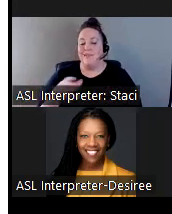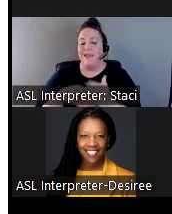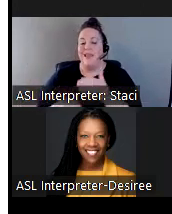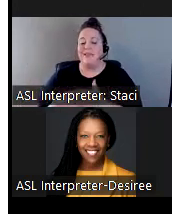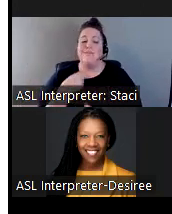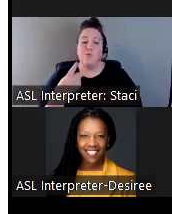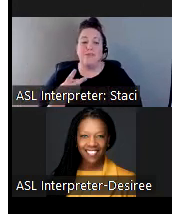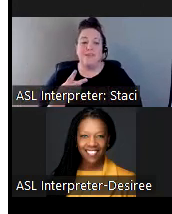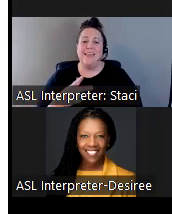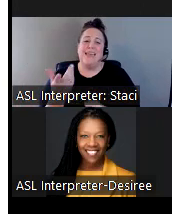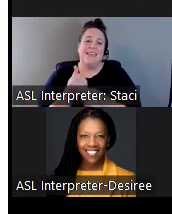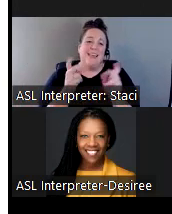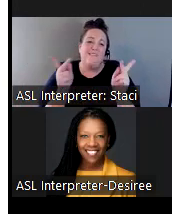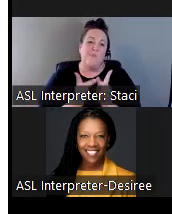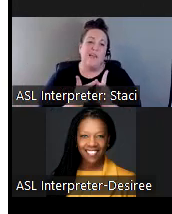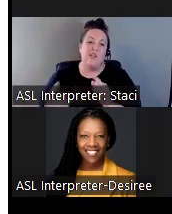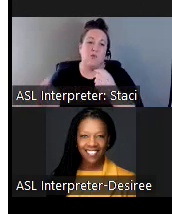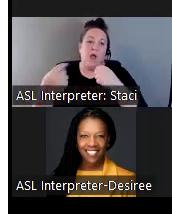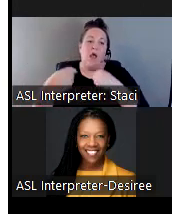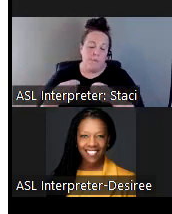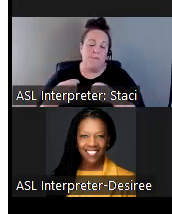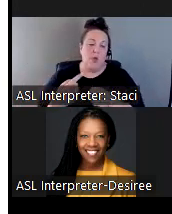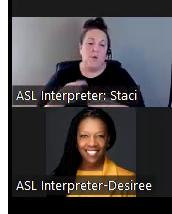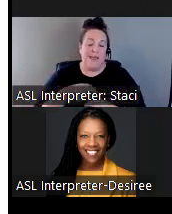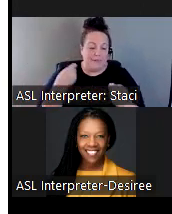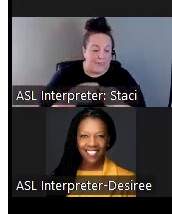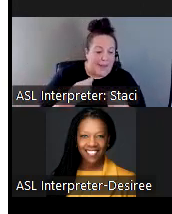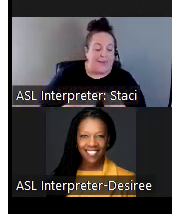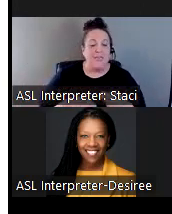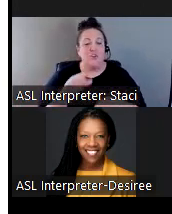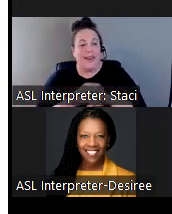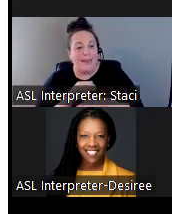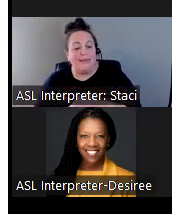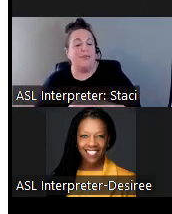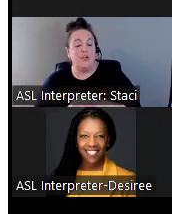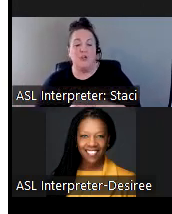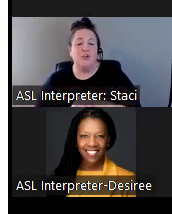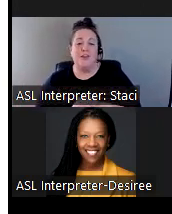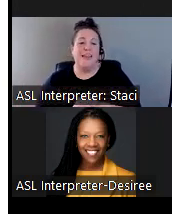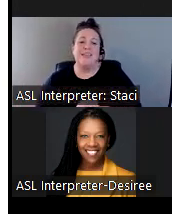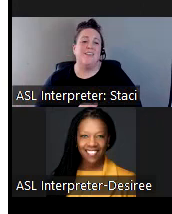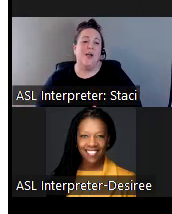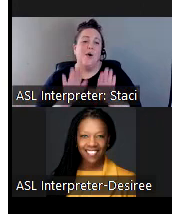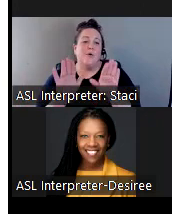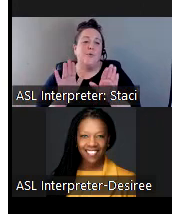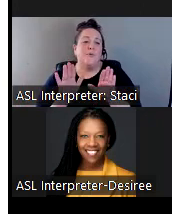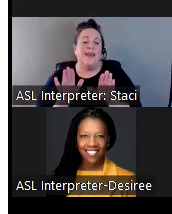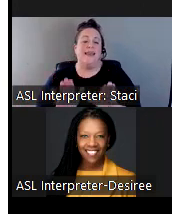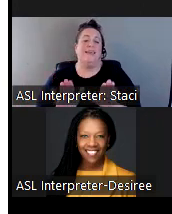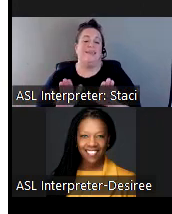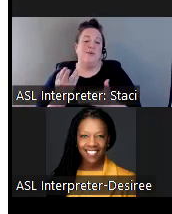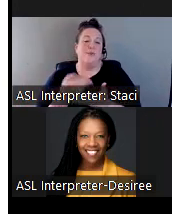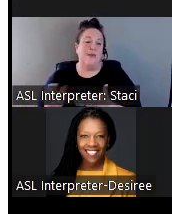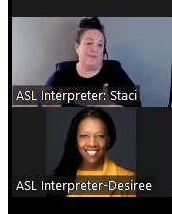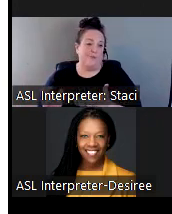for families to go to. We have Spanish as well as English, and it's a great